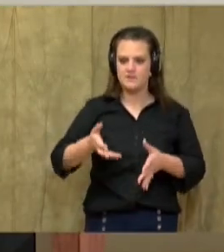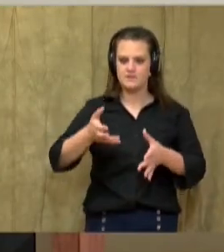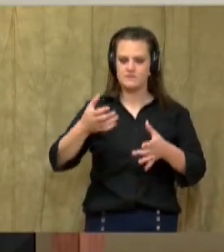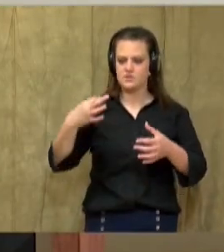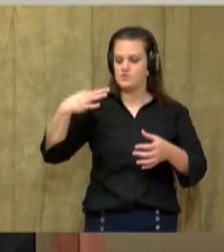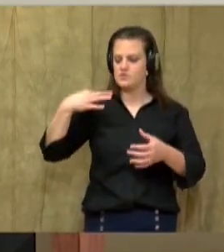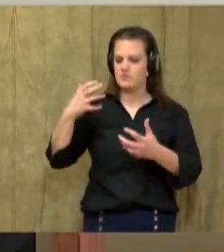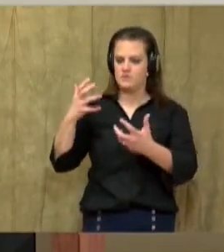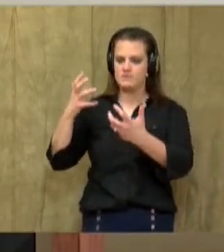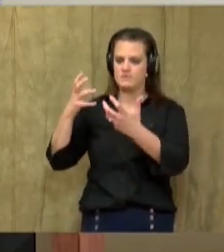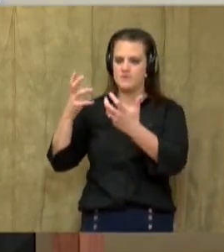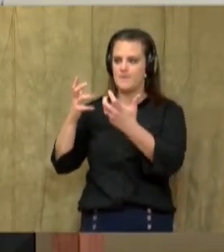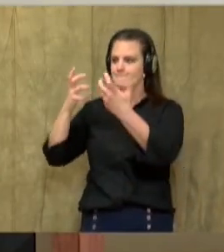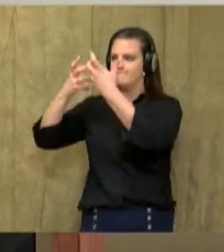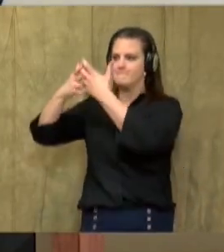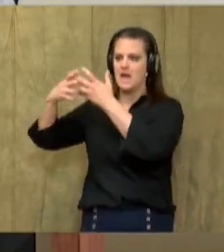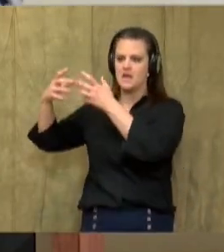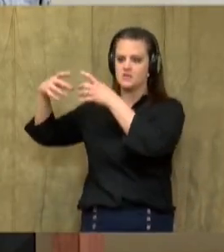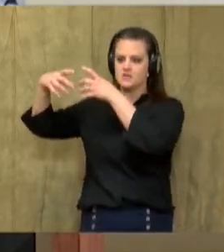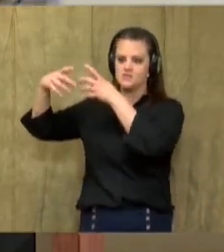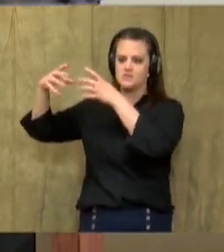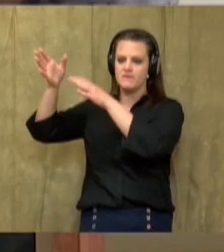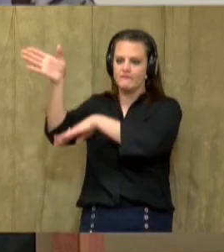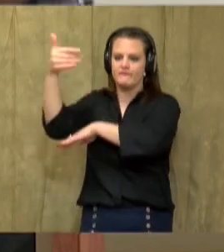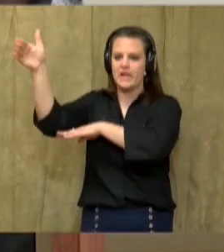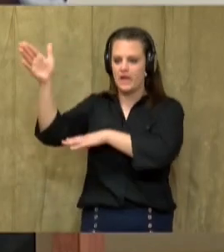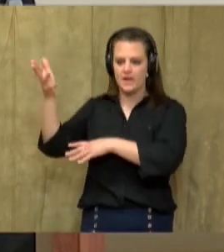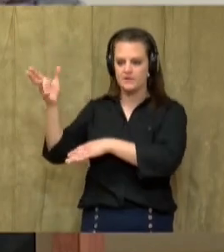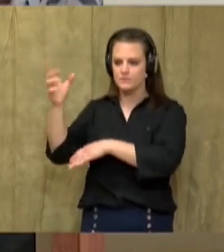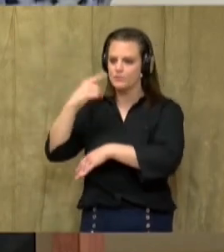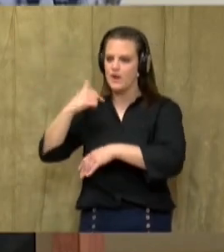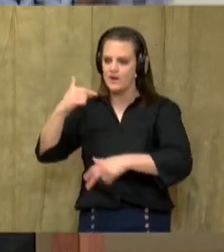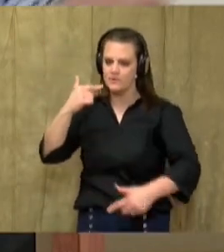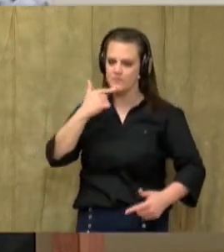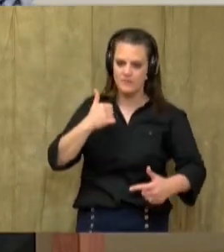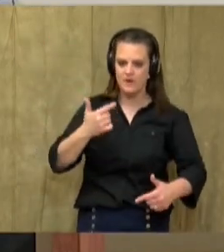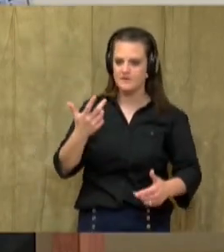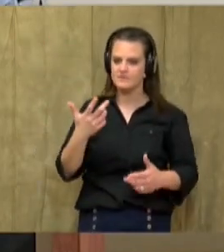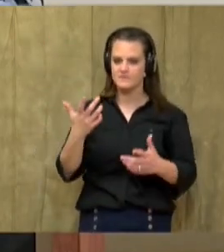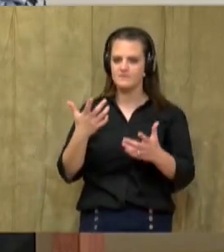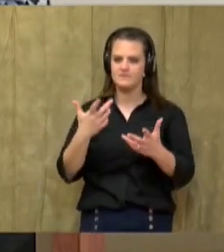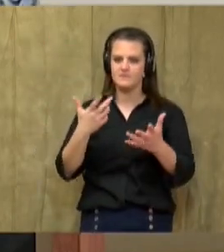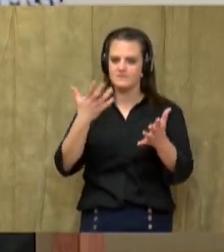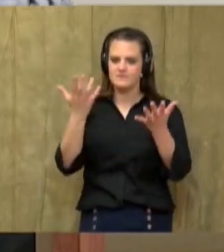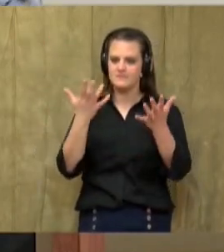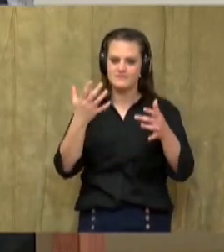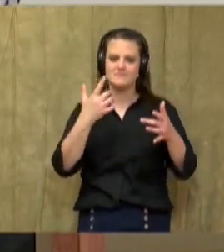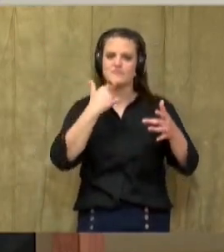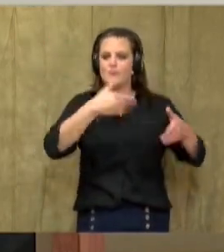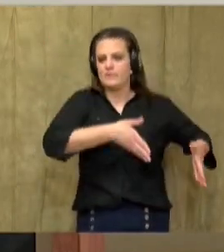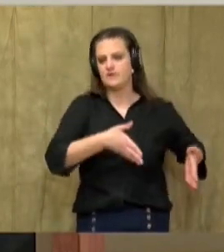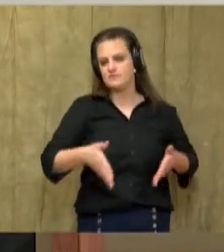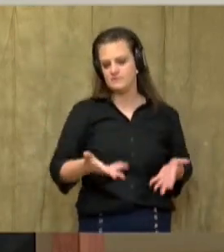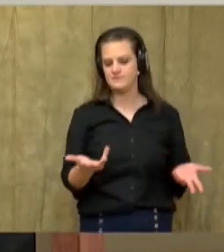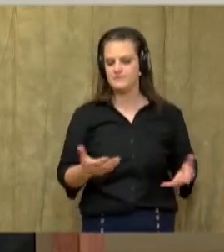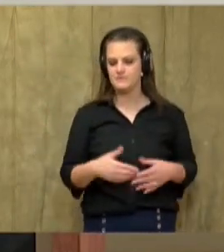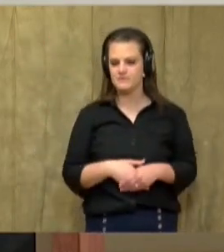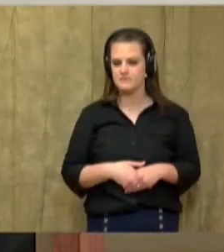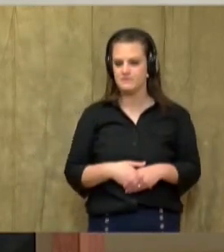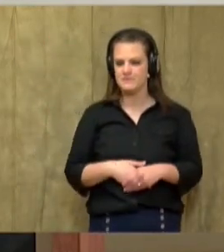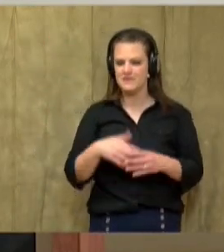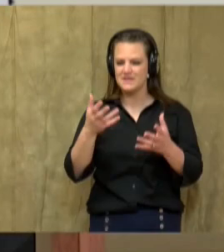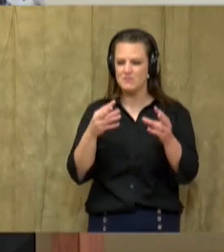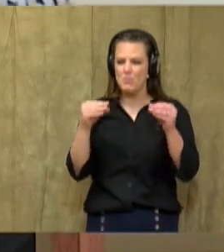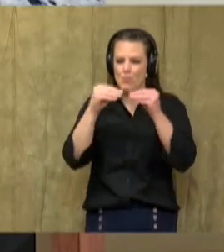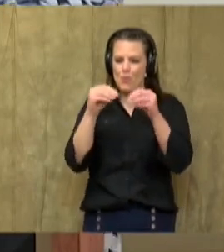the stripes in the flag. Okay, well, I'm going to infer that she has on red pants. Okay, that takes